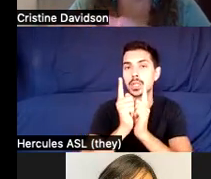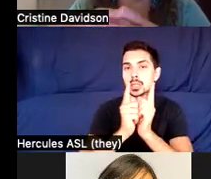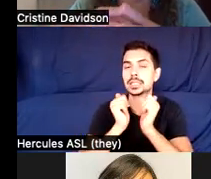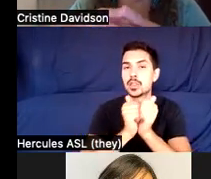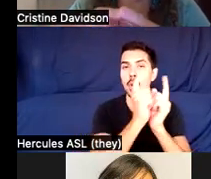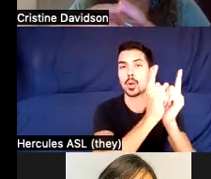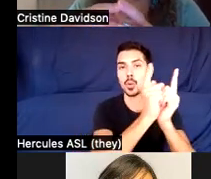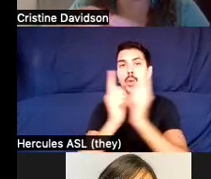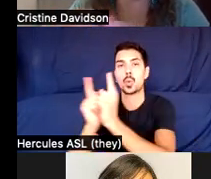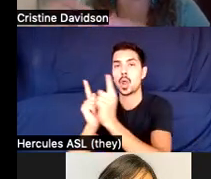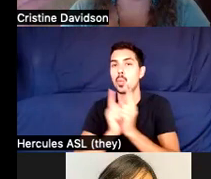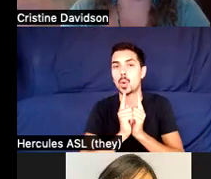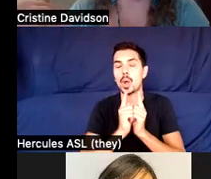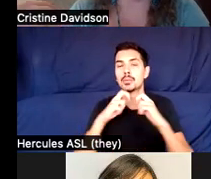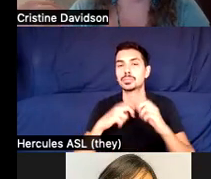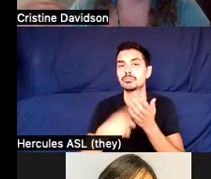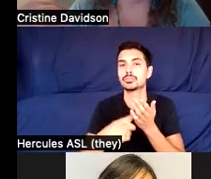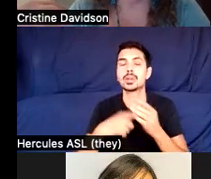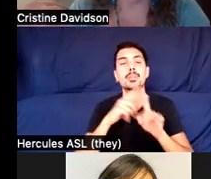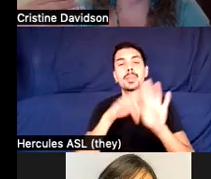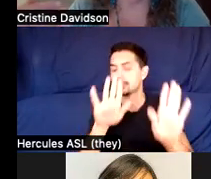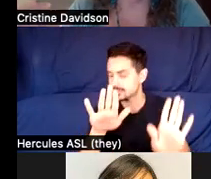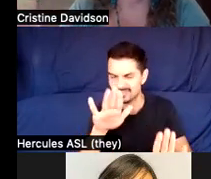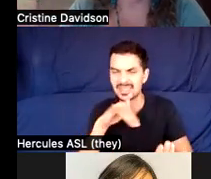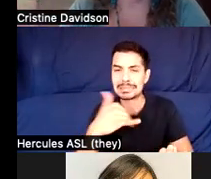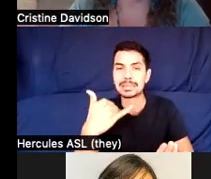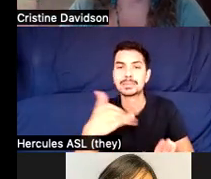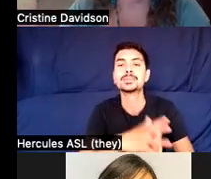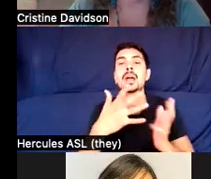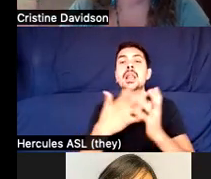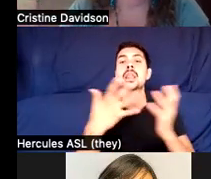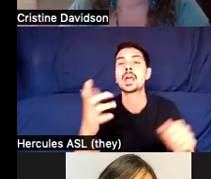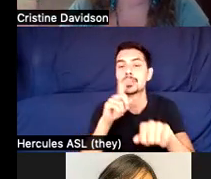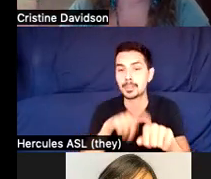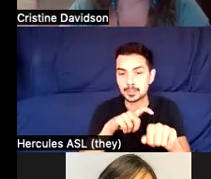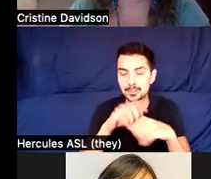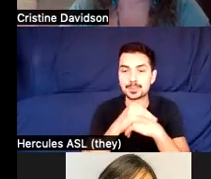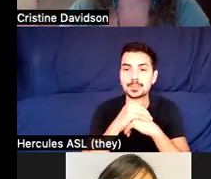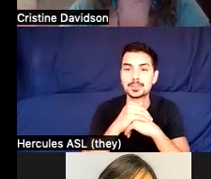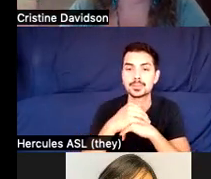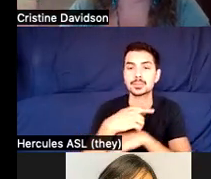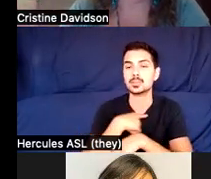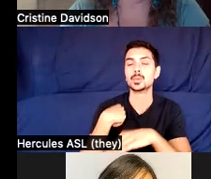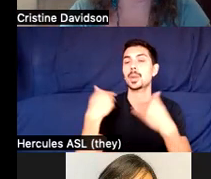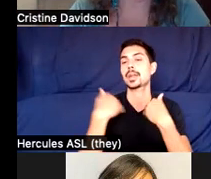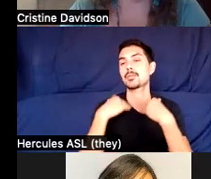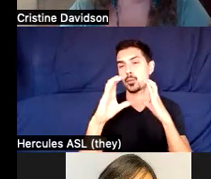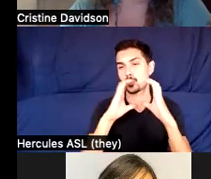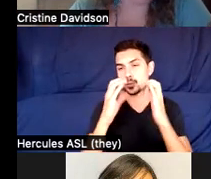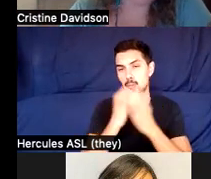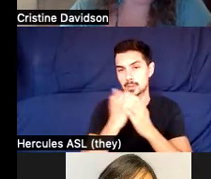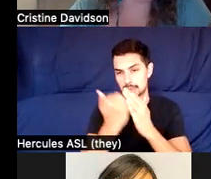But the idea is that a lot of times when we're having a conversation with somebody,